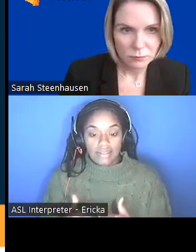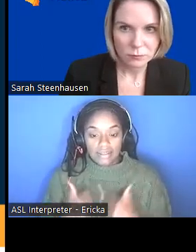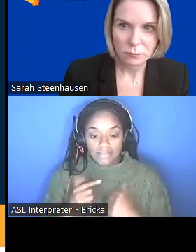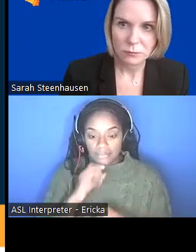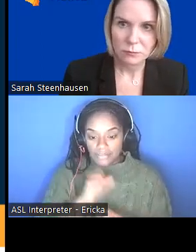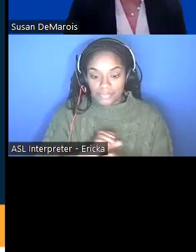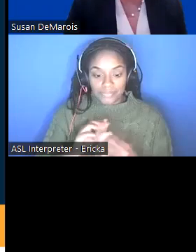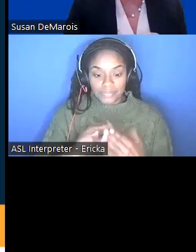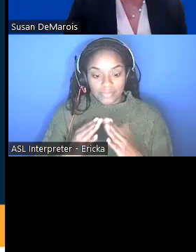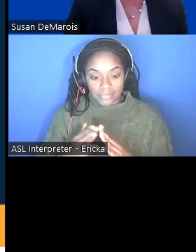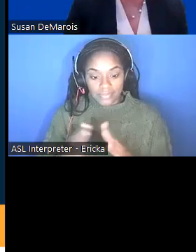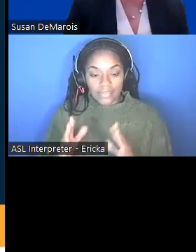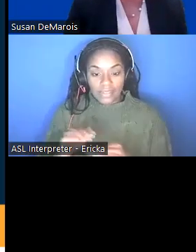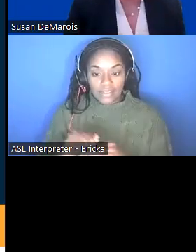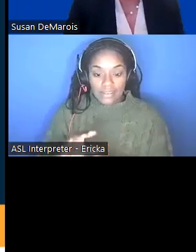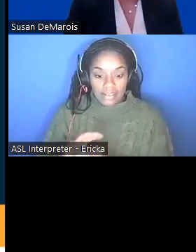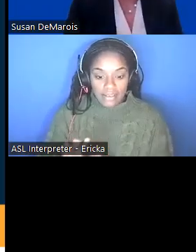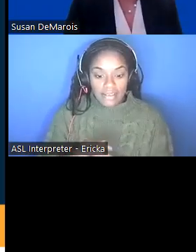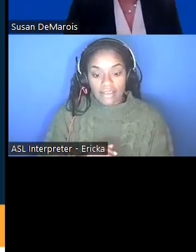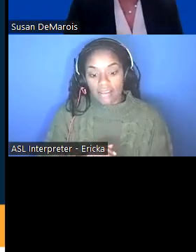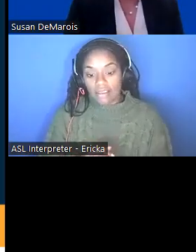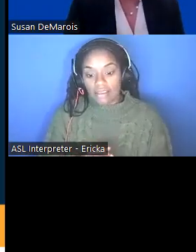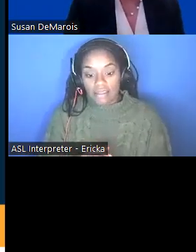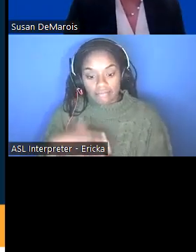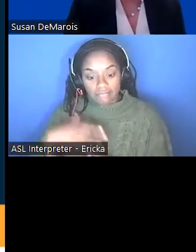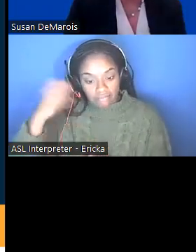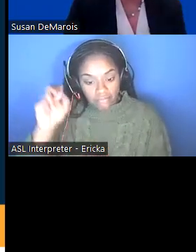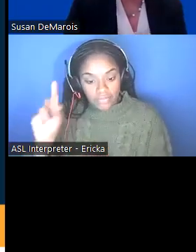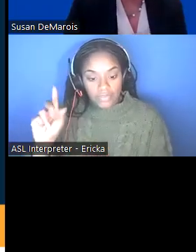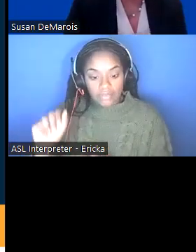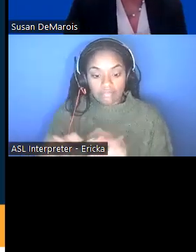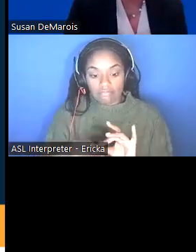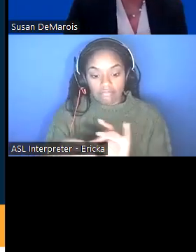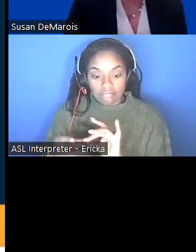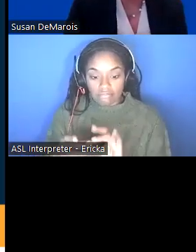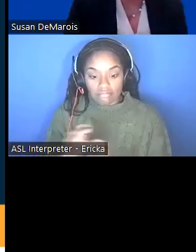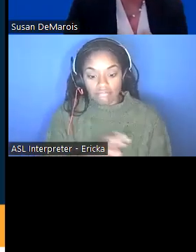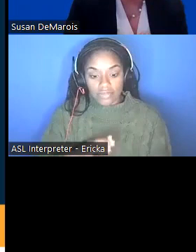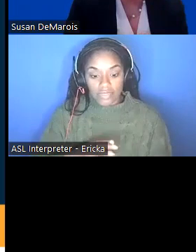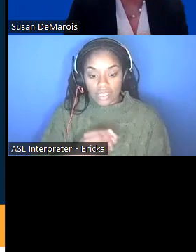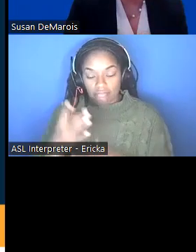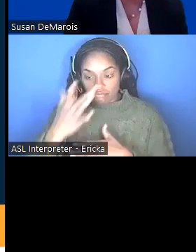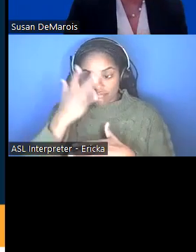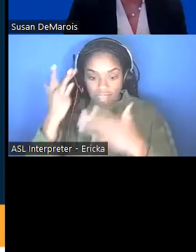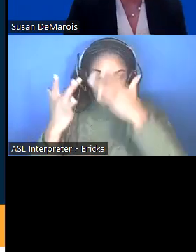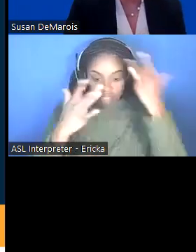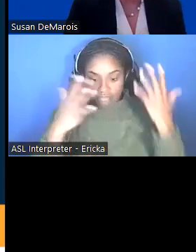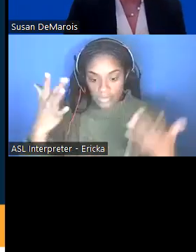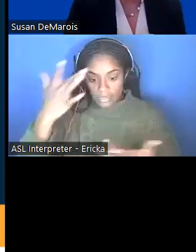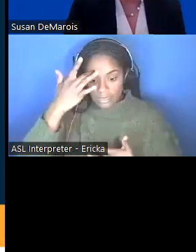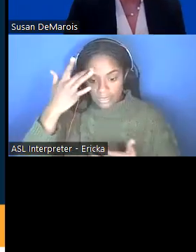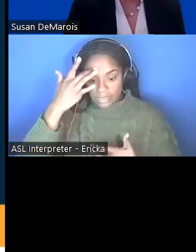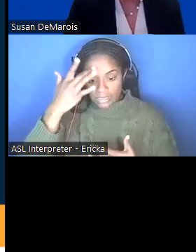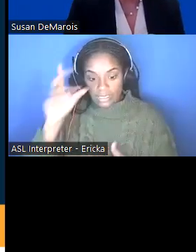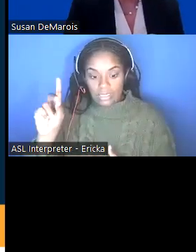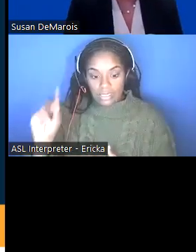Committee, the Elder and Disability Justice Coordinating Council, and the Alzheimer's Disease and Related Disorders Advisory Committee